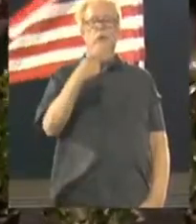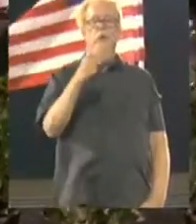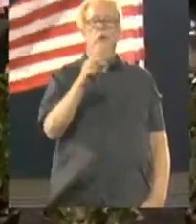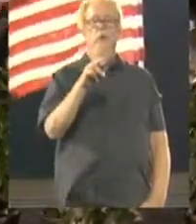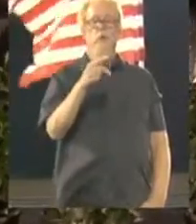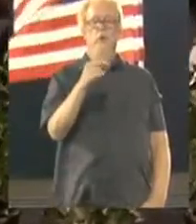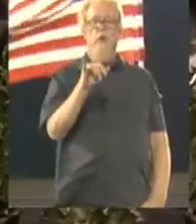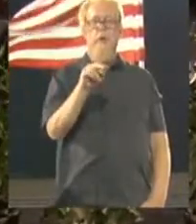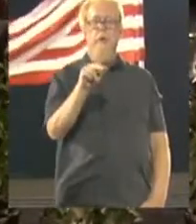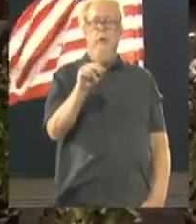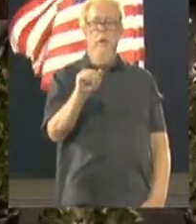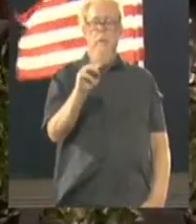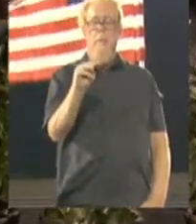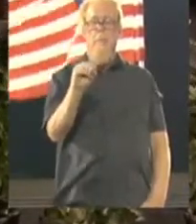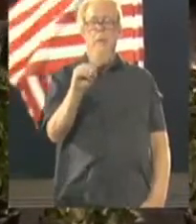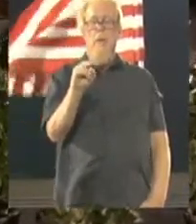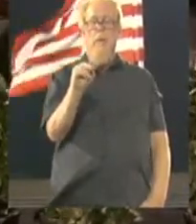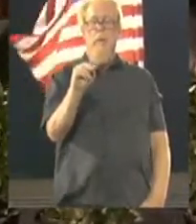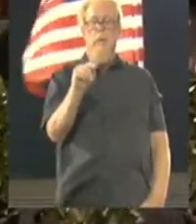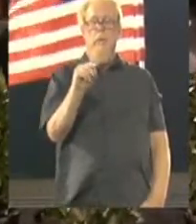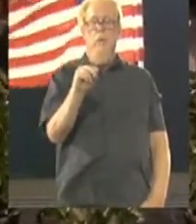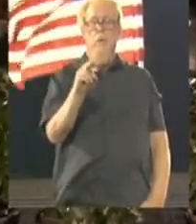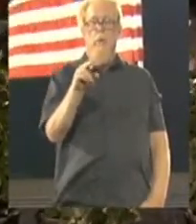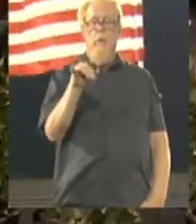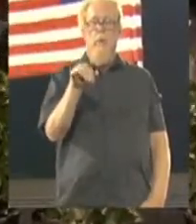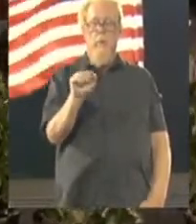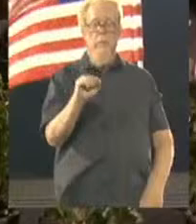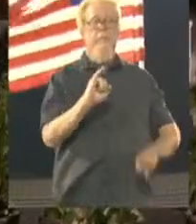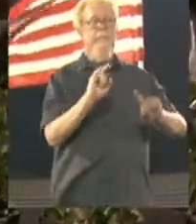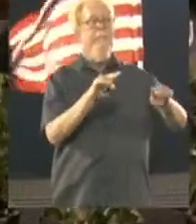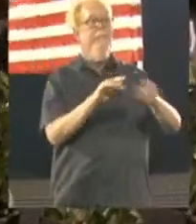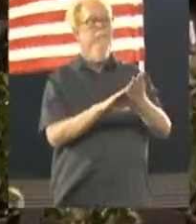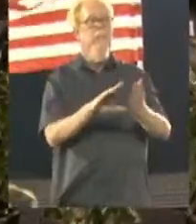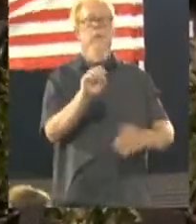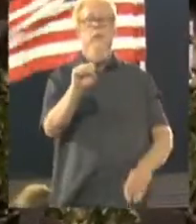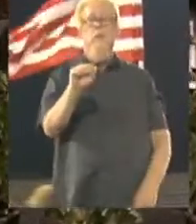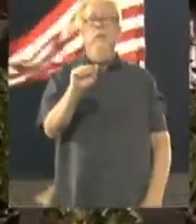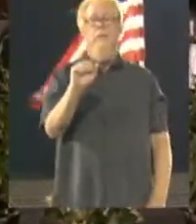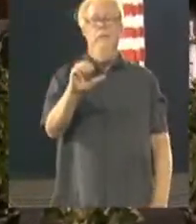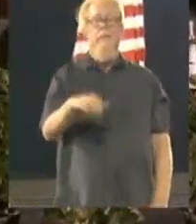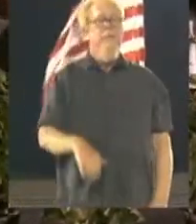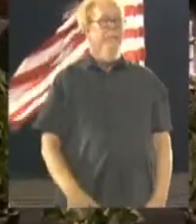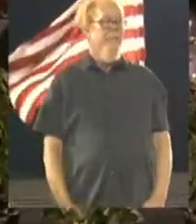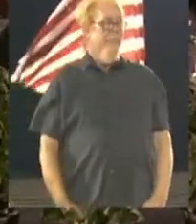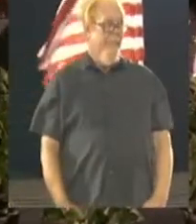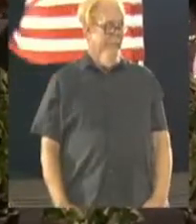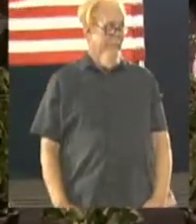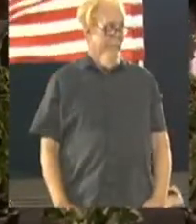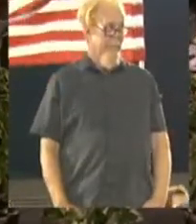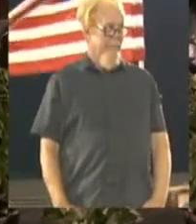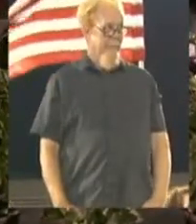Z. Montoya will be attending San Antonio College.